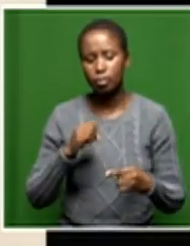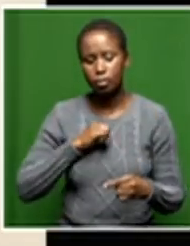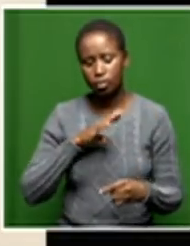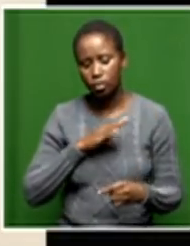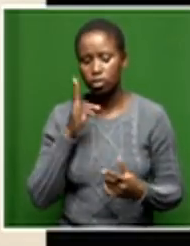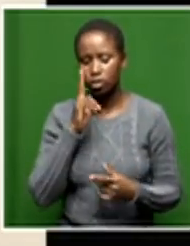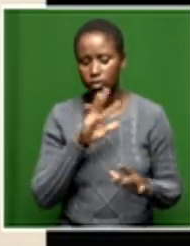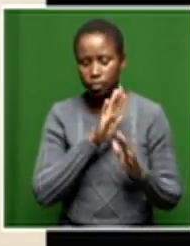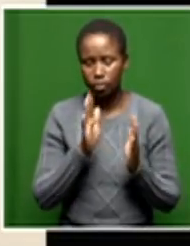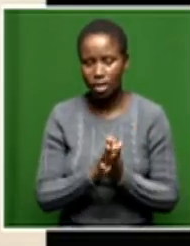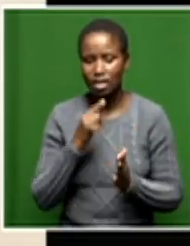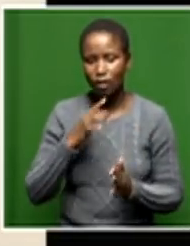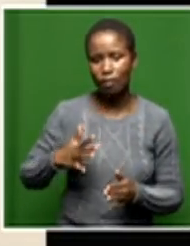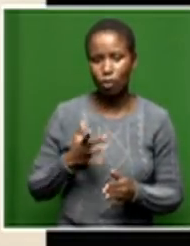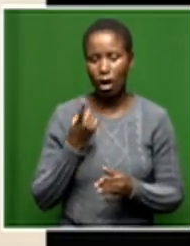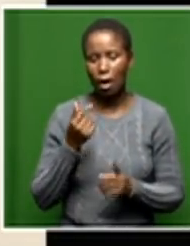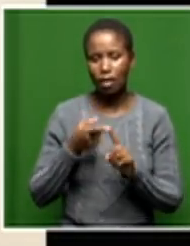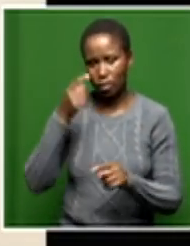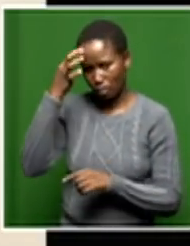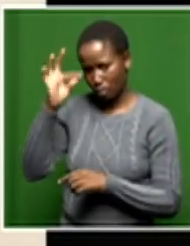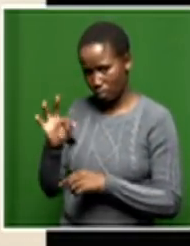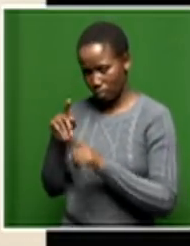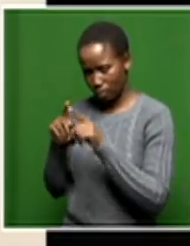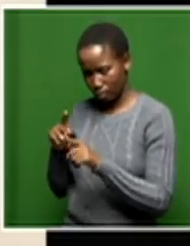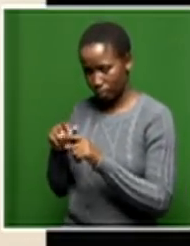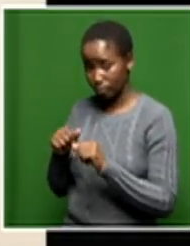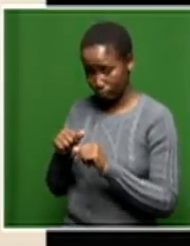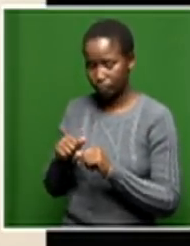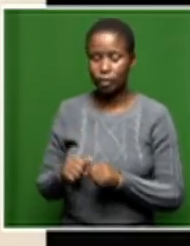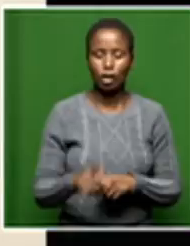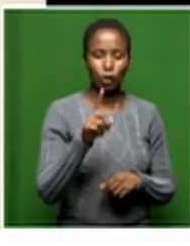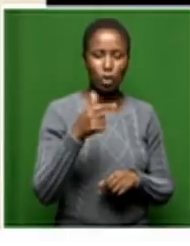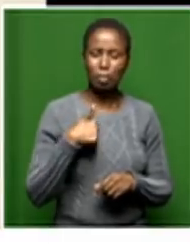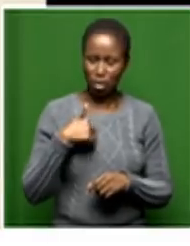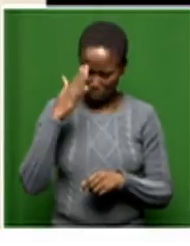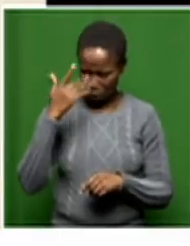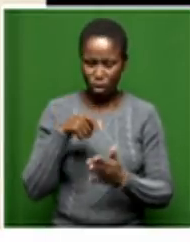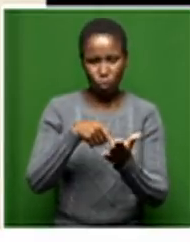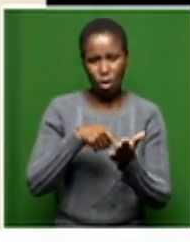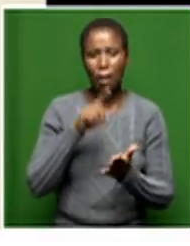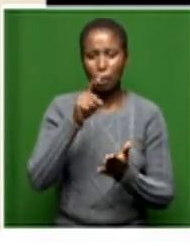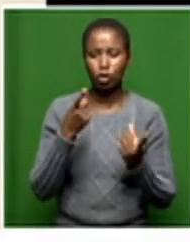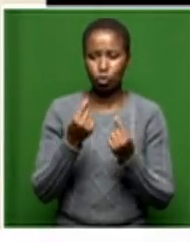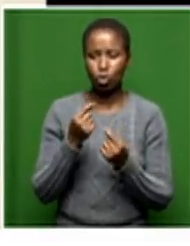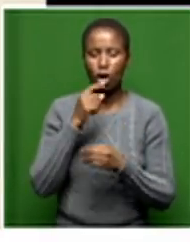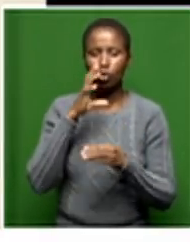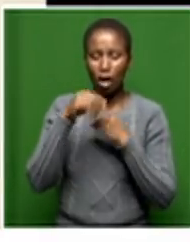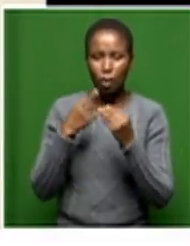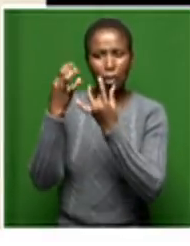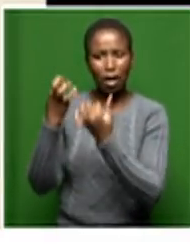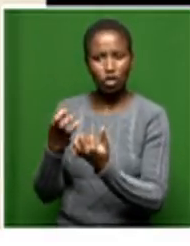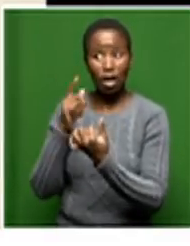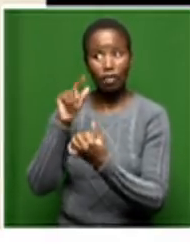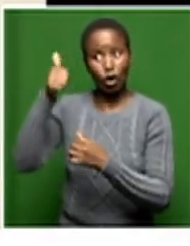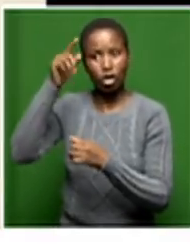us. They wanted money from the state as the state standing committee on appropriations. I made a recommendation that we should pass the budget, but they were given the money a week later